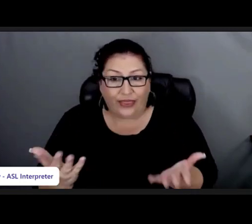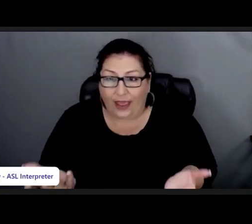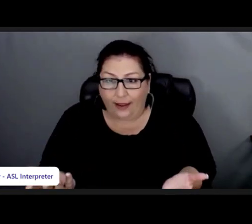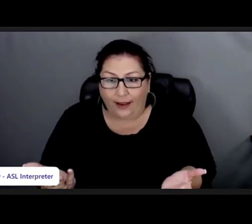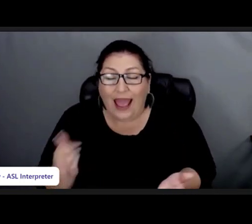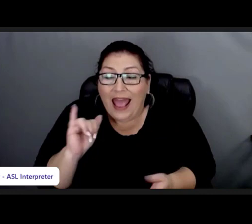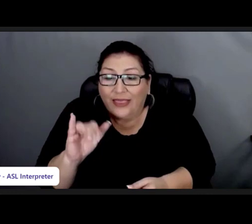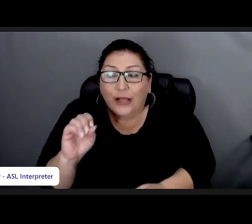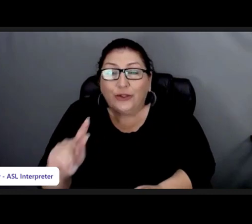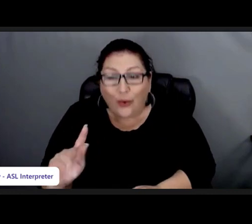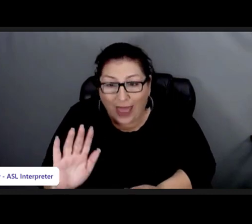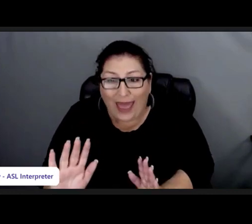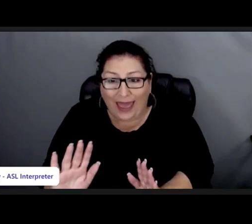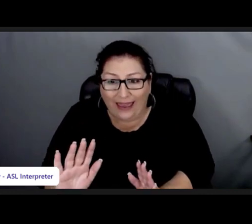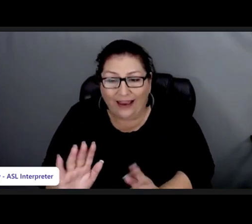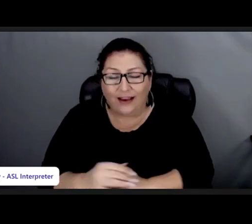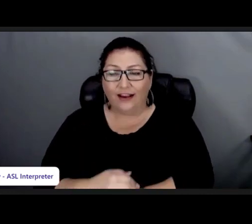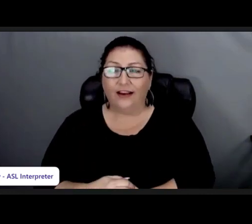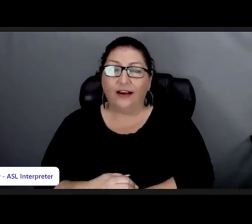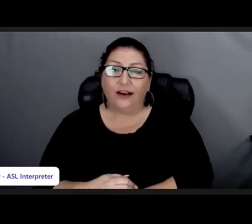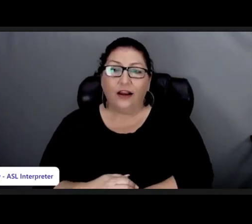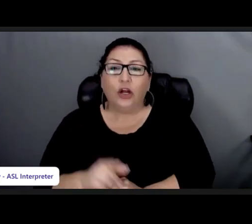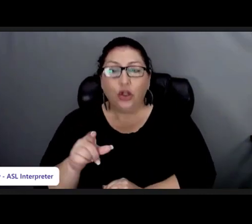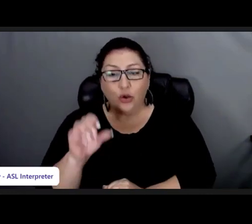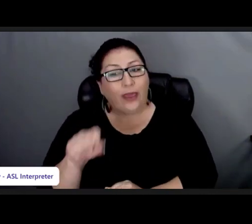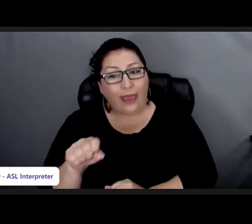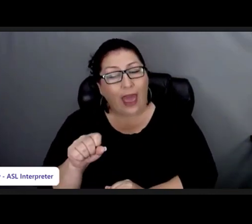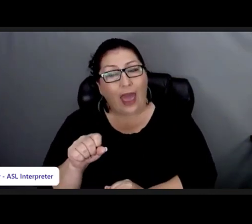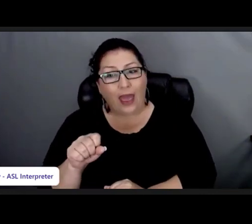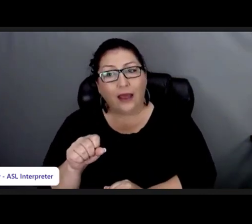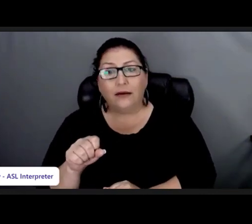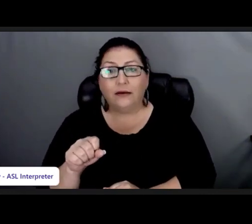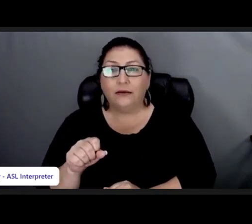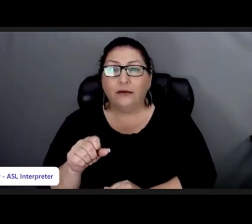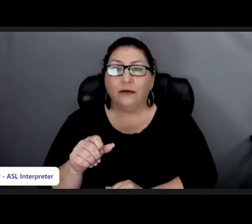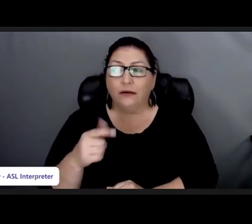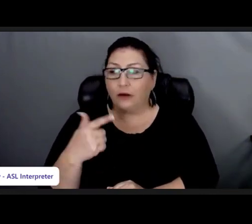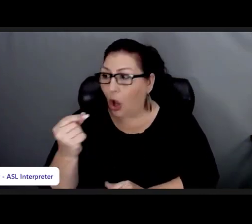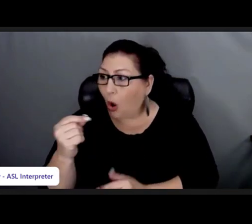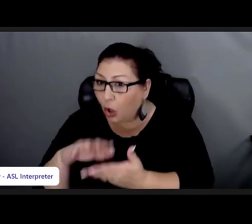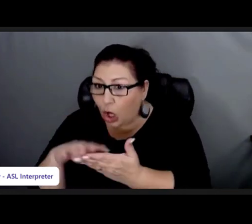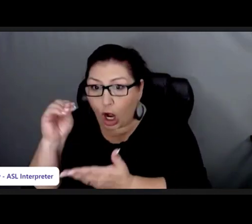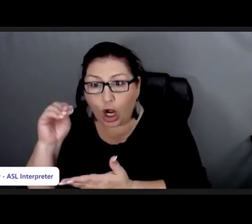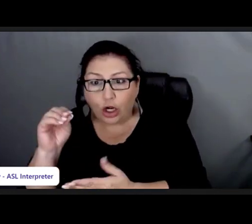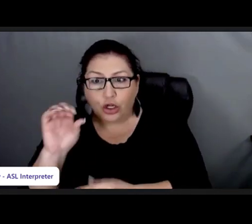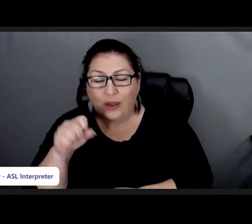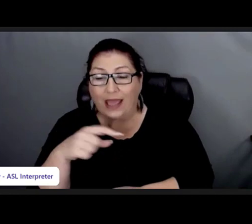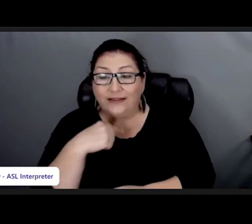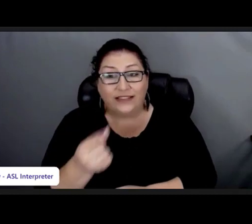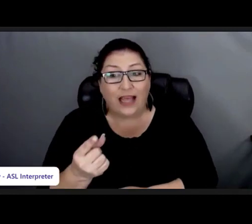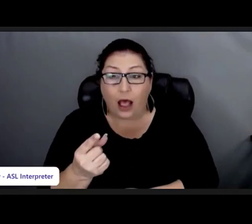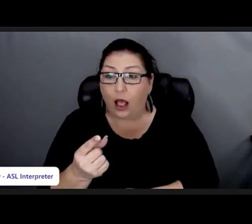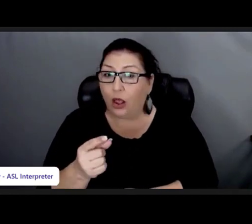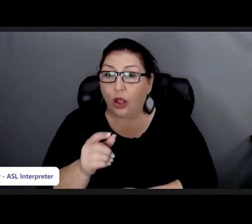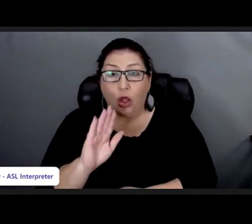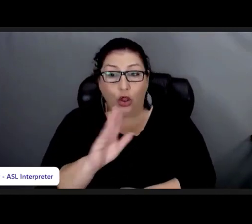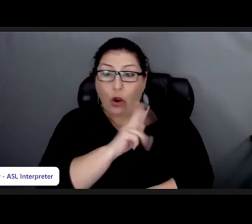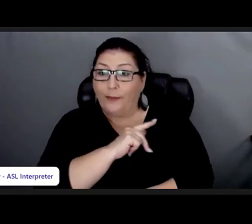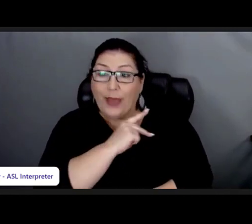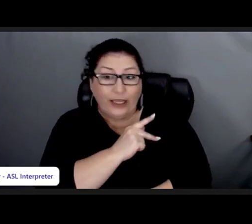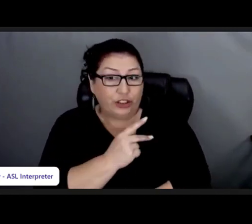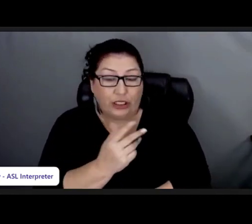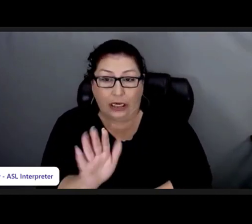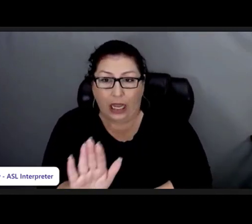that's okay. You can go away, you can go learn, you can say to your patient in front of